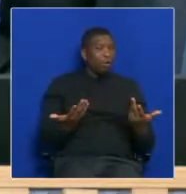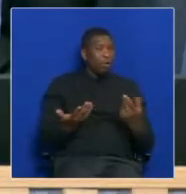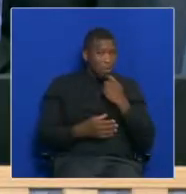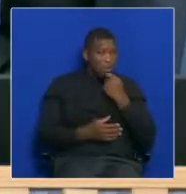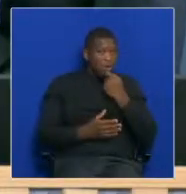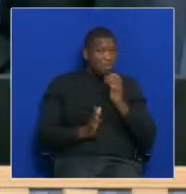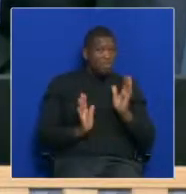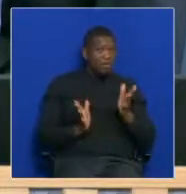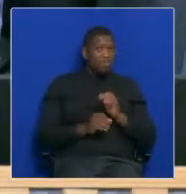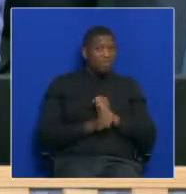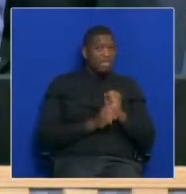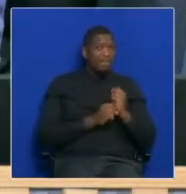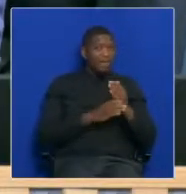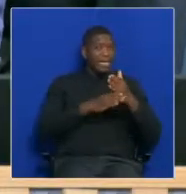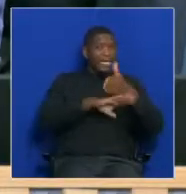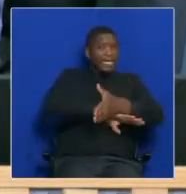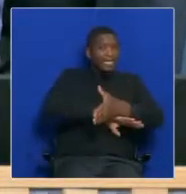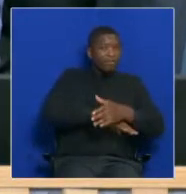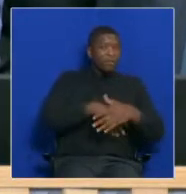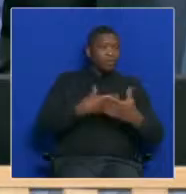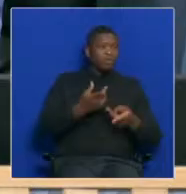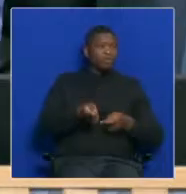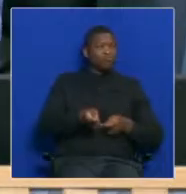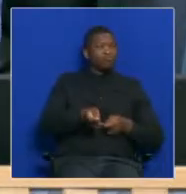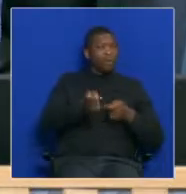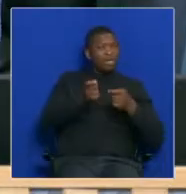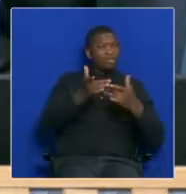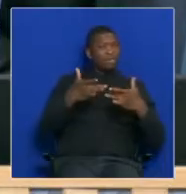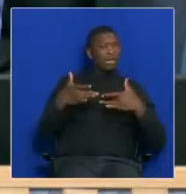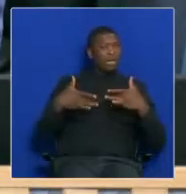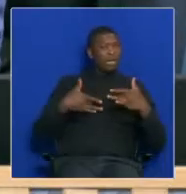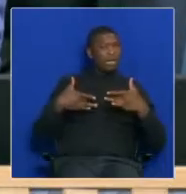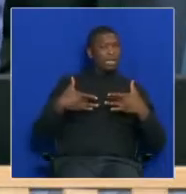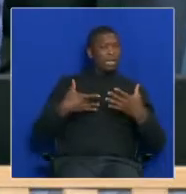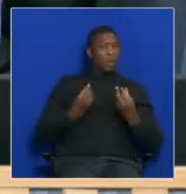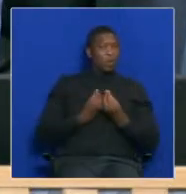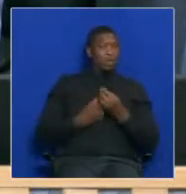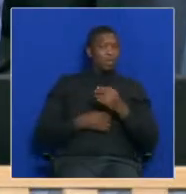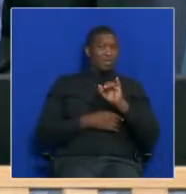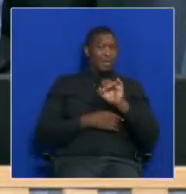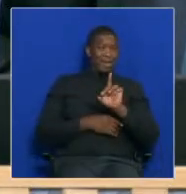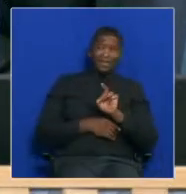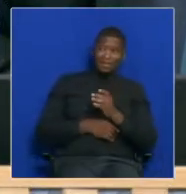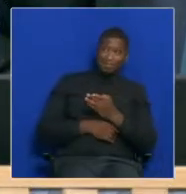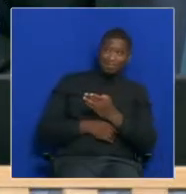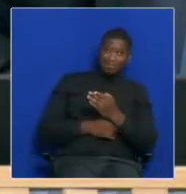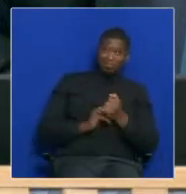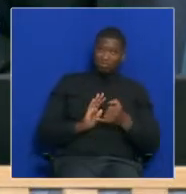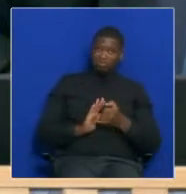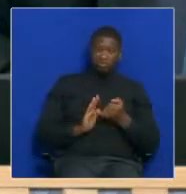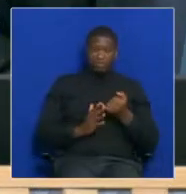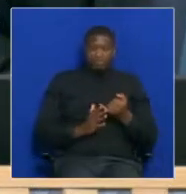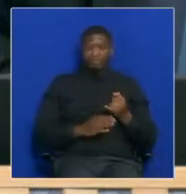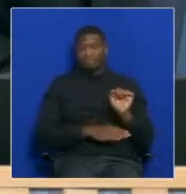intervene? Did you not raise these similar issues with the ID? Did you just let those things slide?